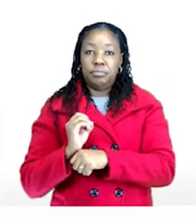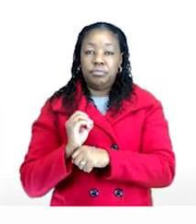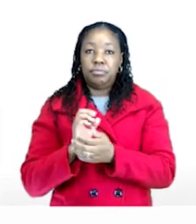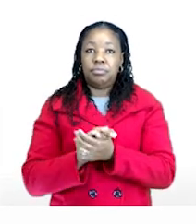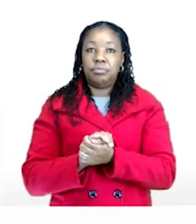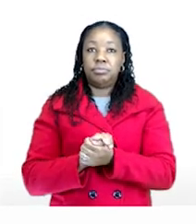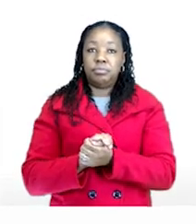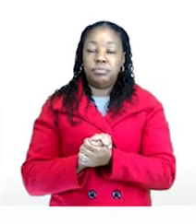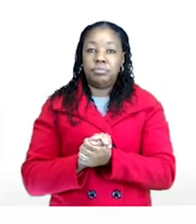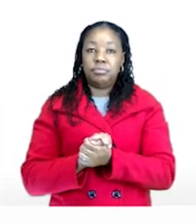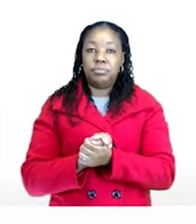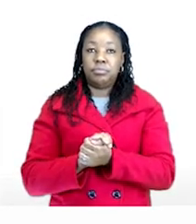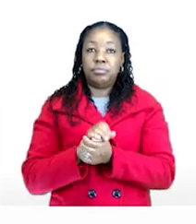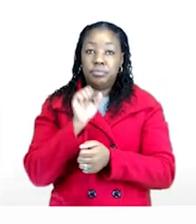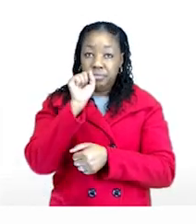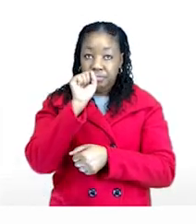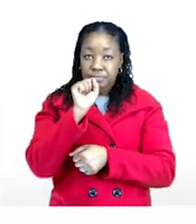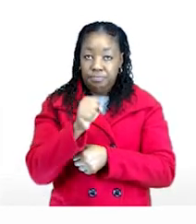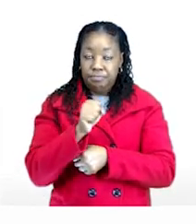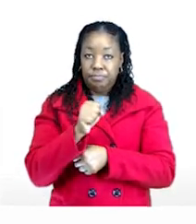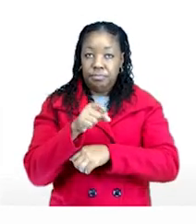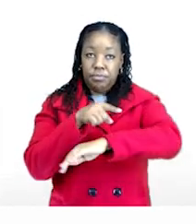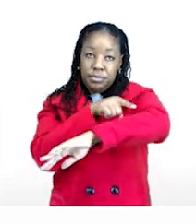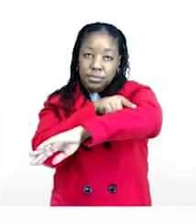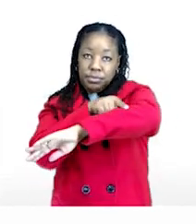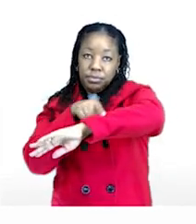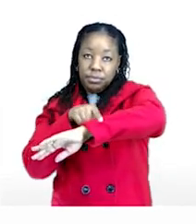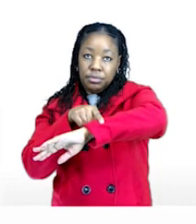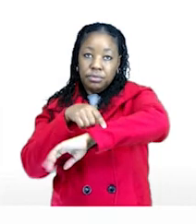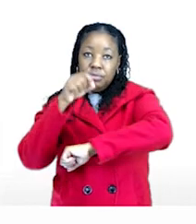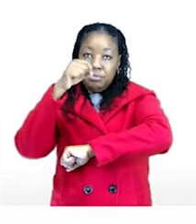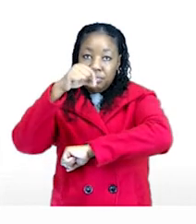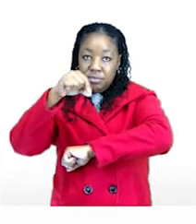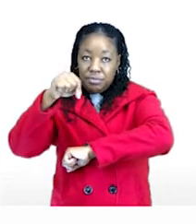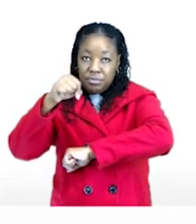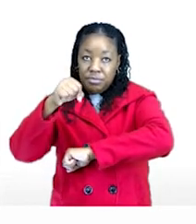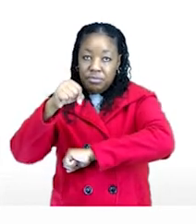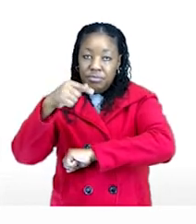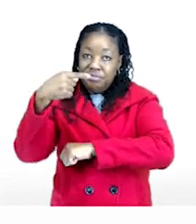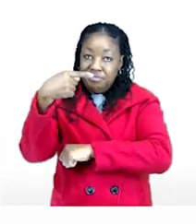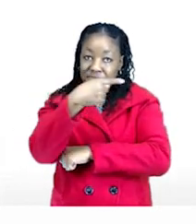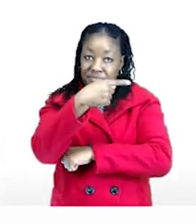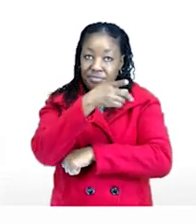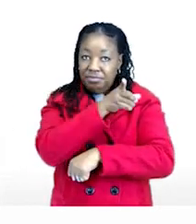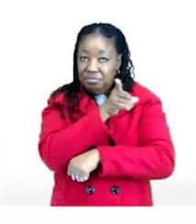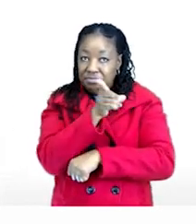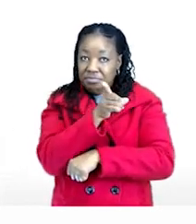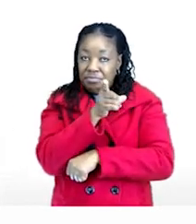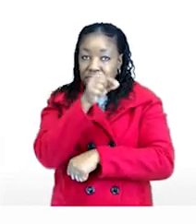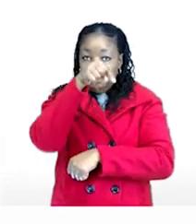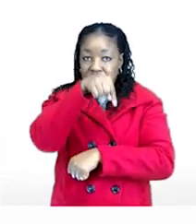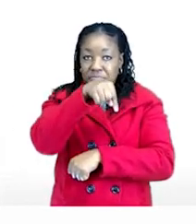Now we need to draw the arrows to show which way the animals are facing. The